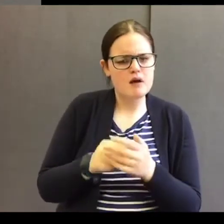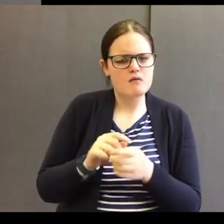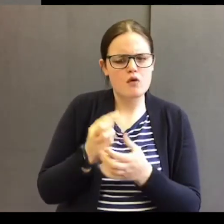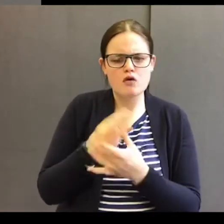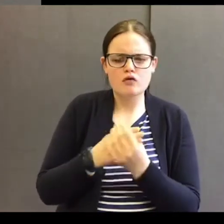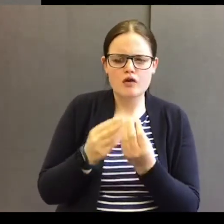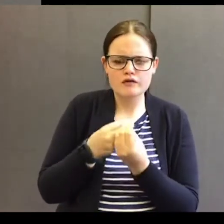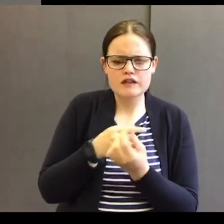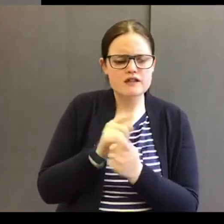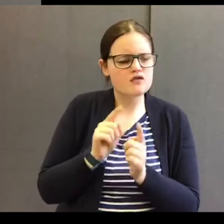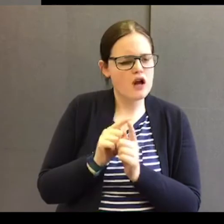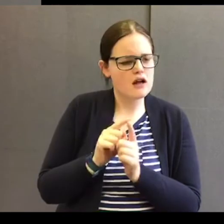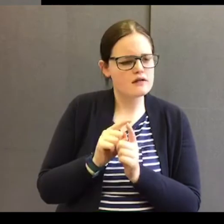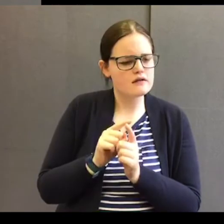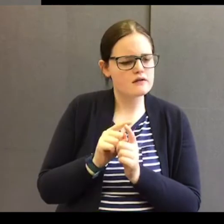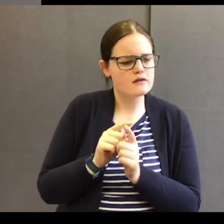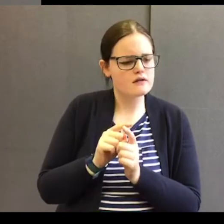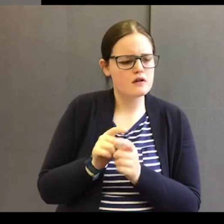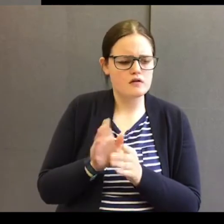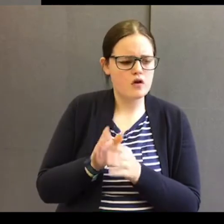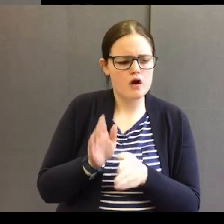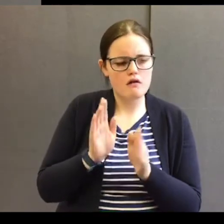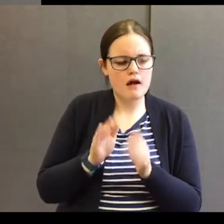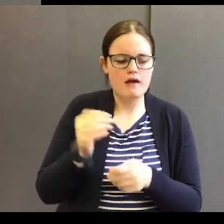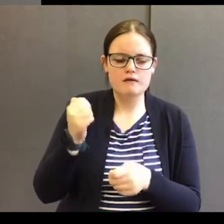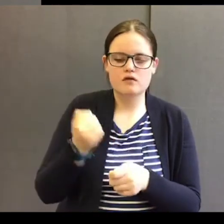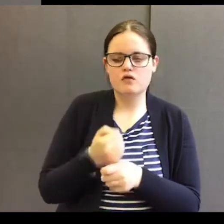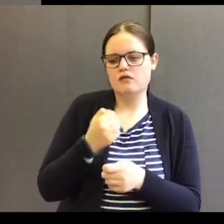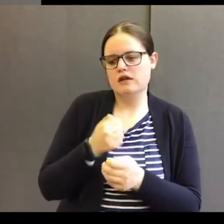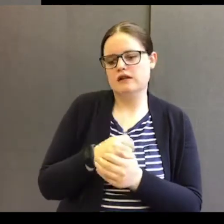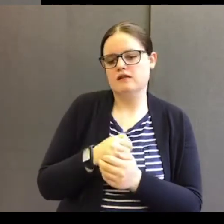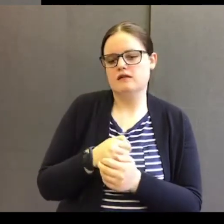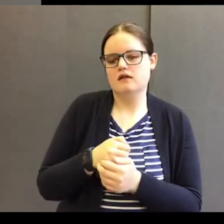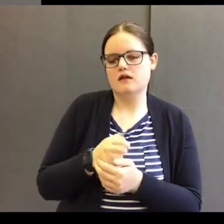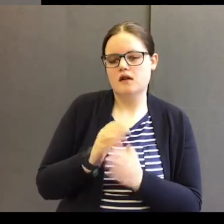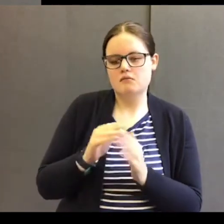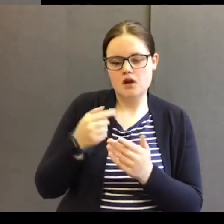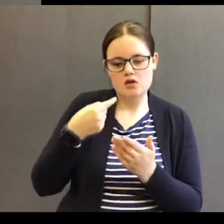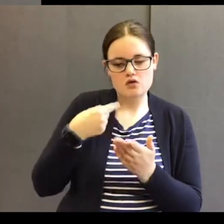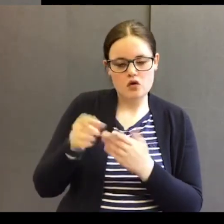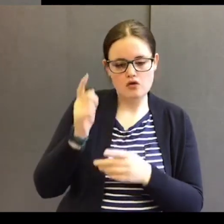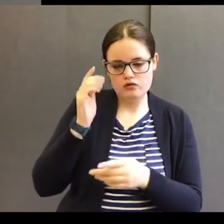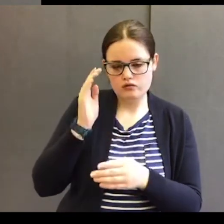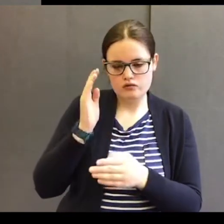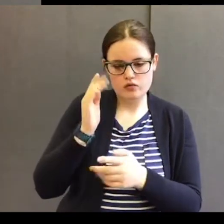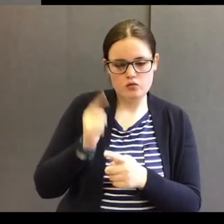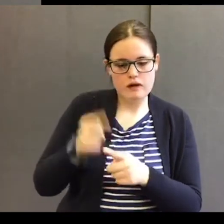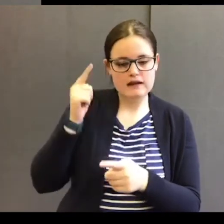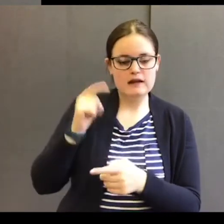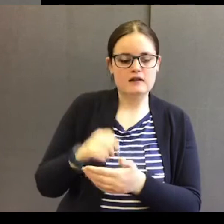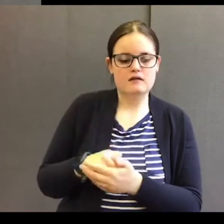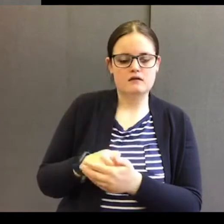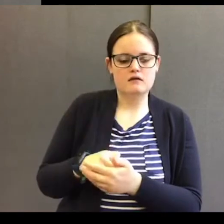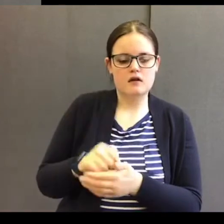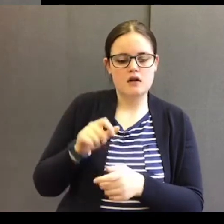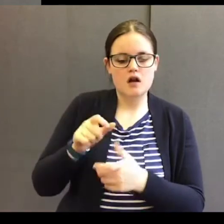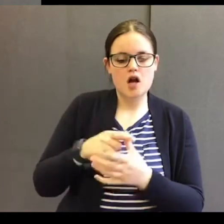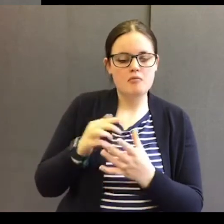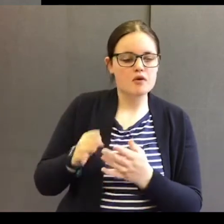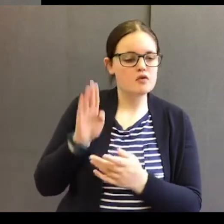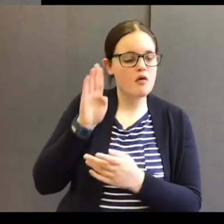pray about what God teaches. We need to do it. We need to go straight